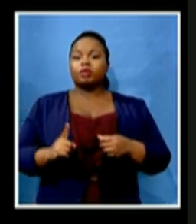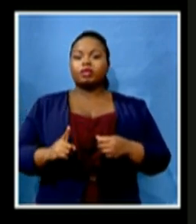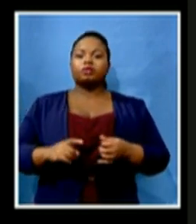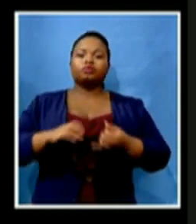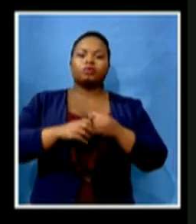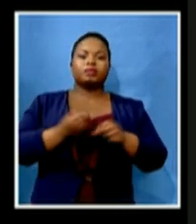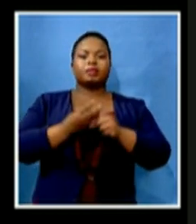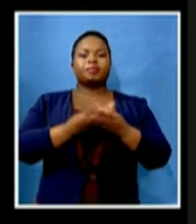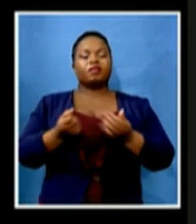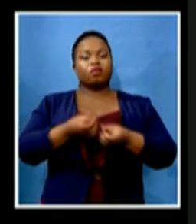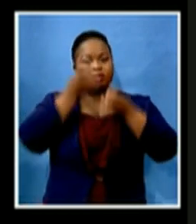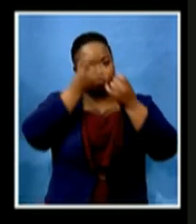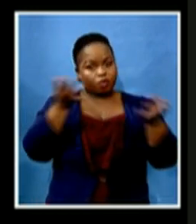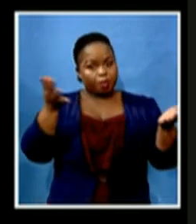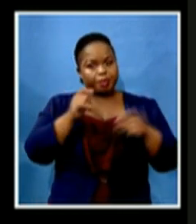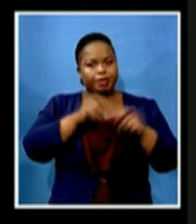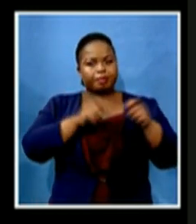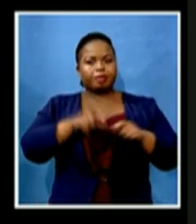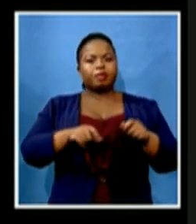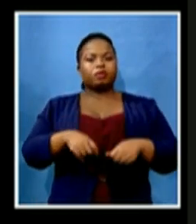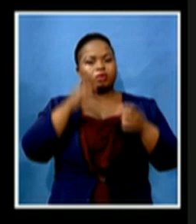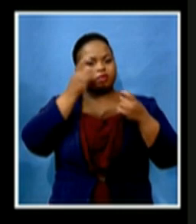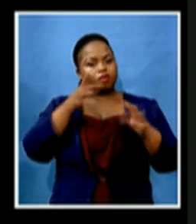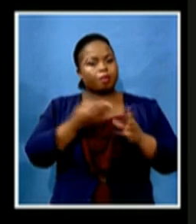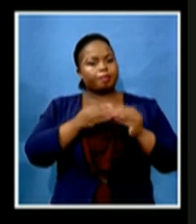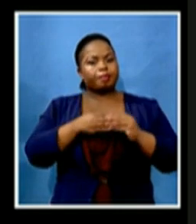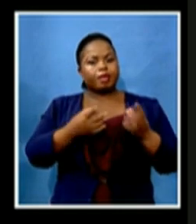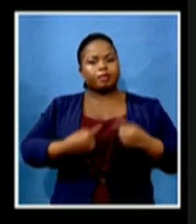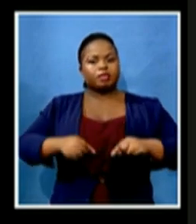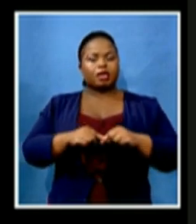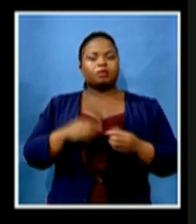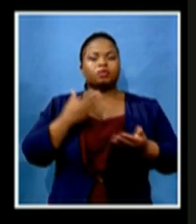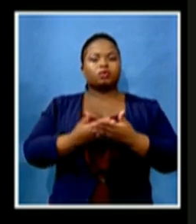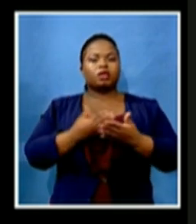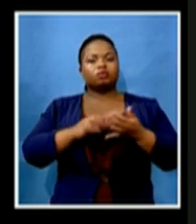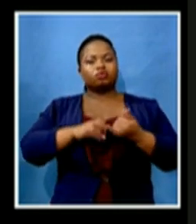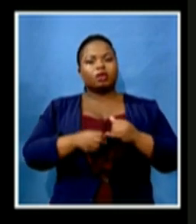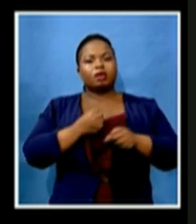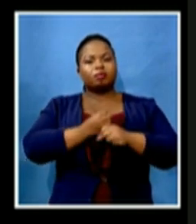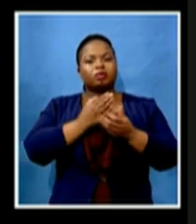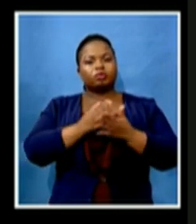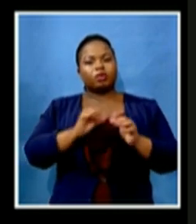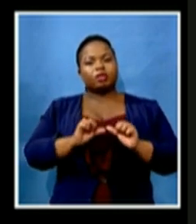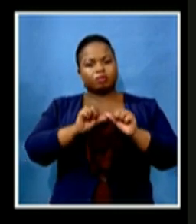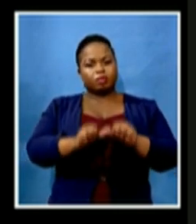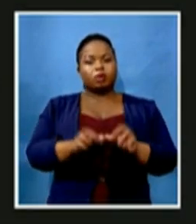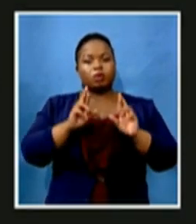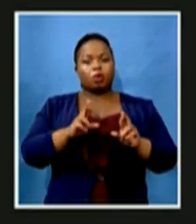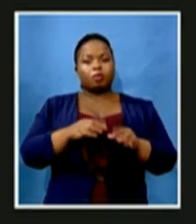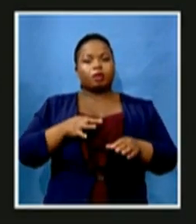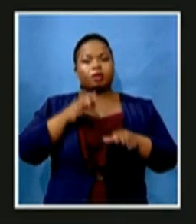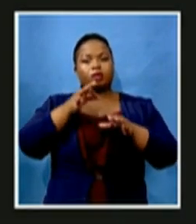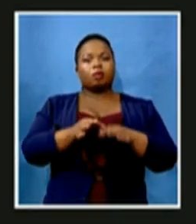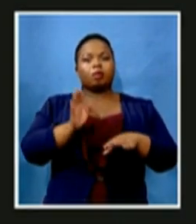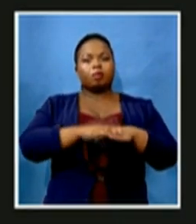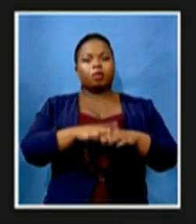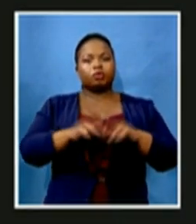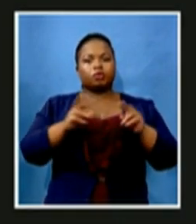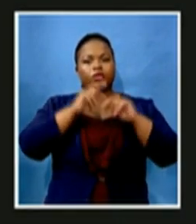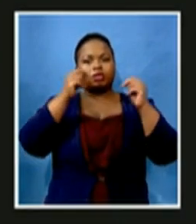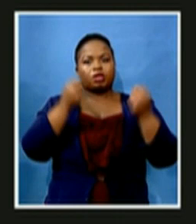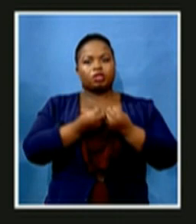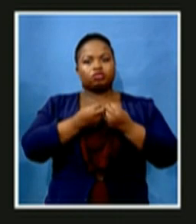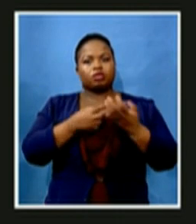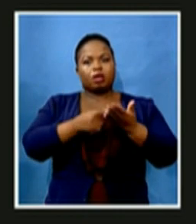members, to stimulate debate, and hopefully make a contribution to the national conversation. So far, we've succeeded